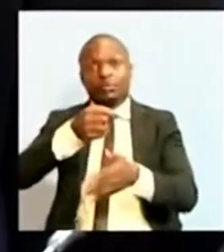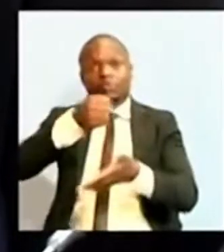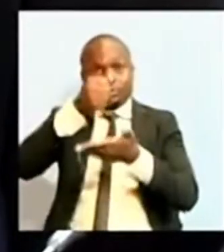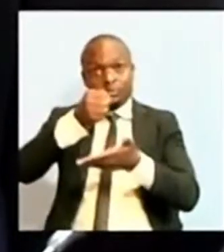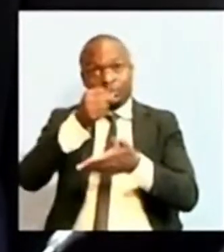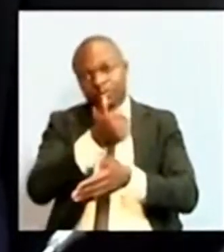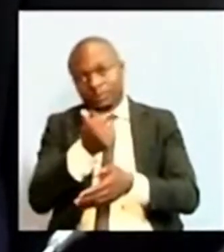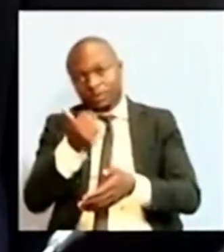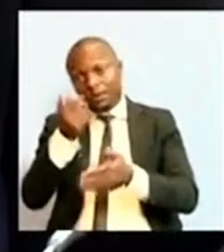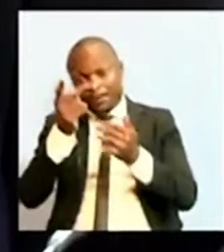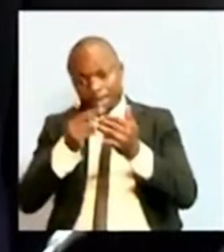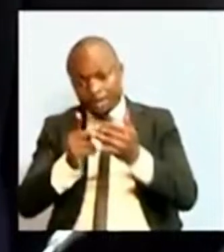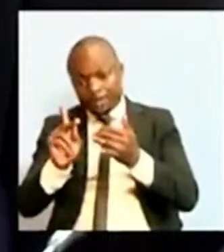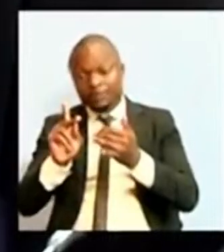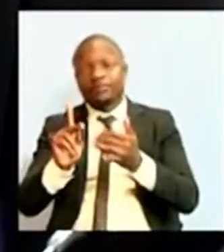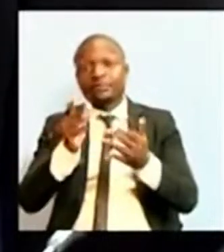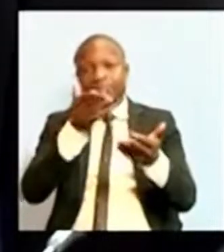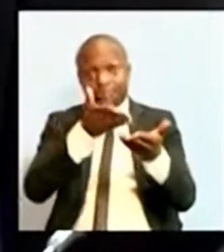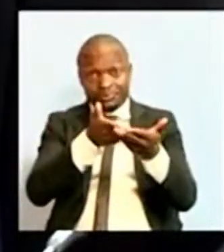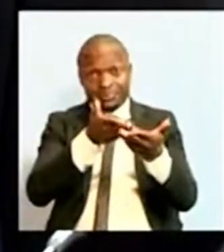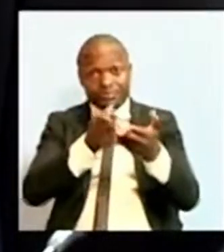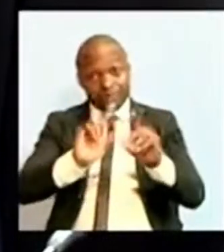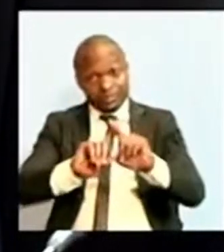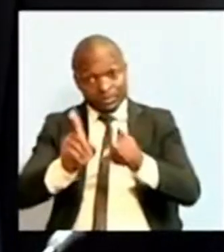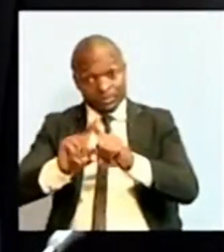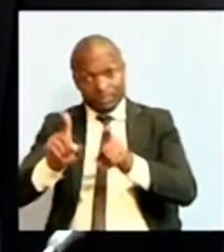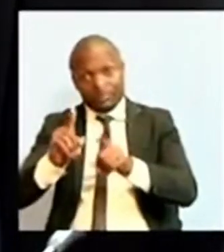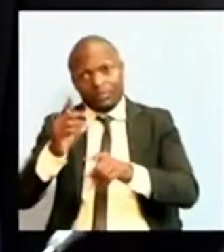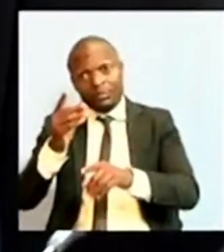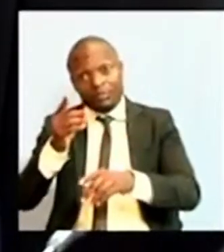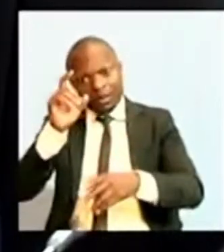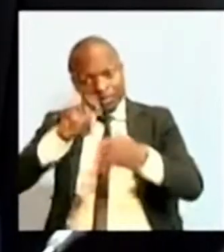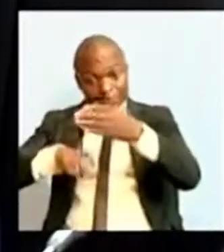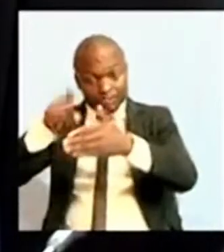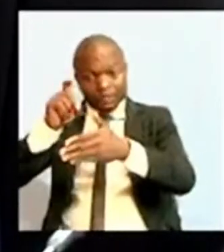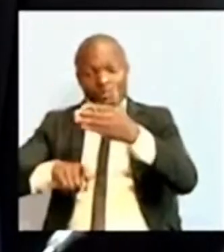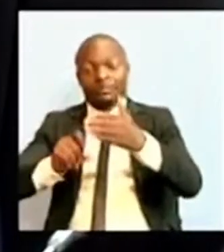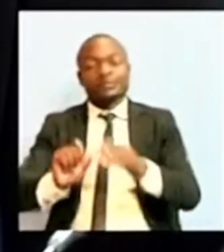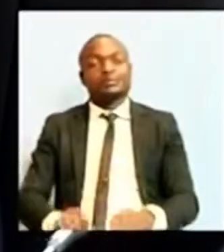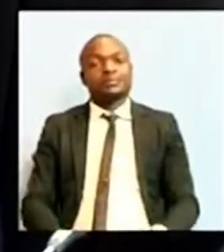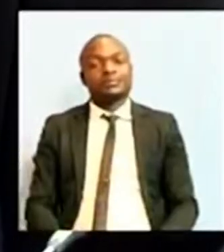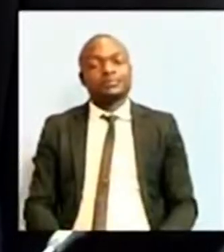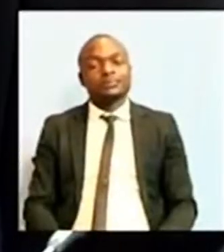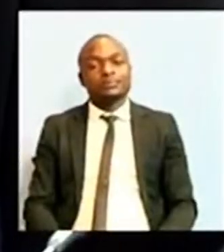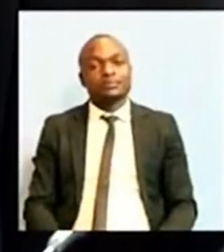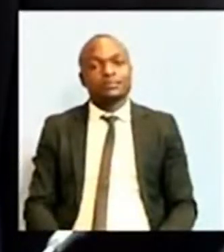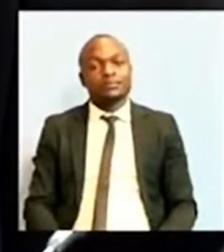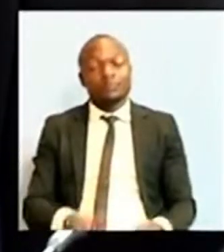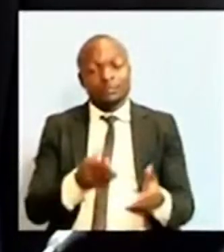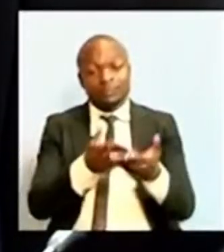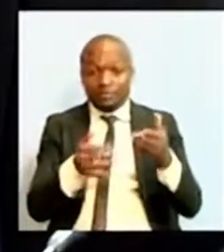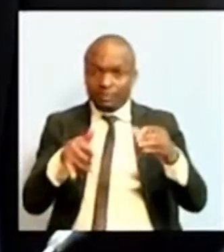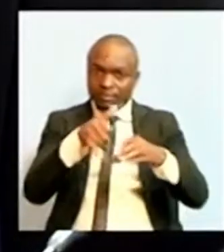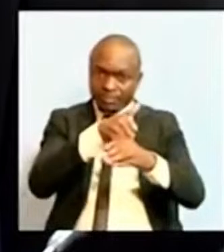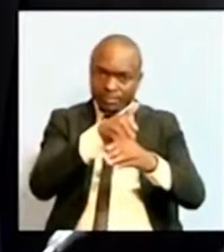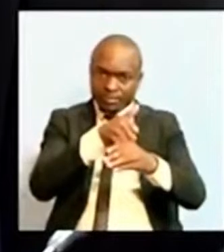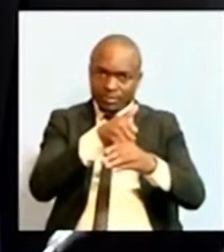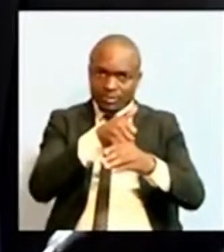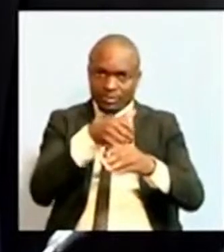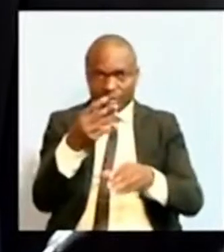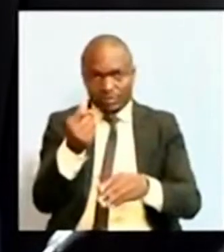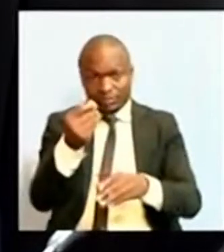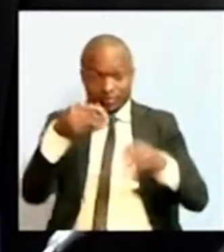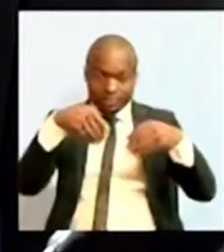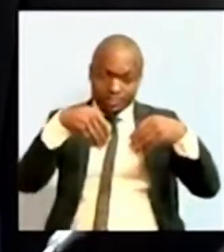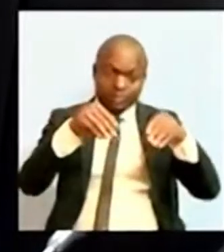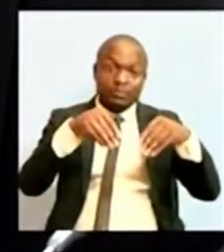the remaining part, Chair, these are various fees and charges that we normally charge. These includes income from sale